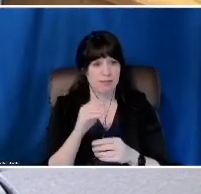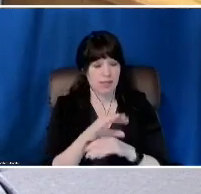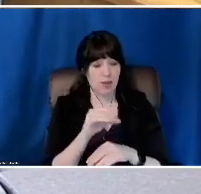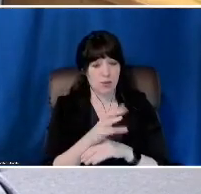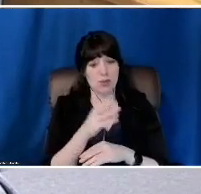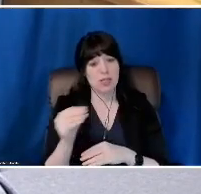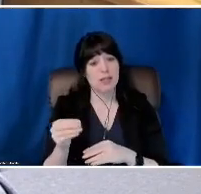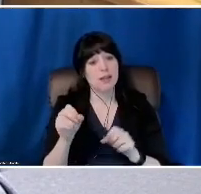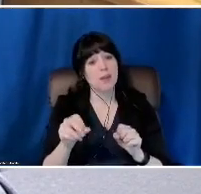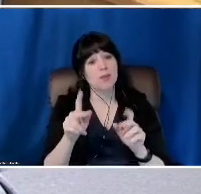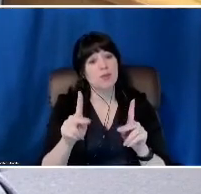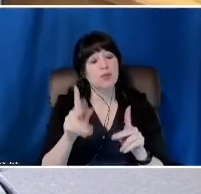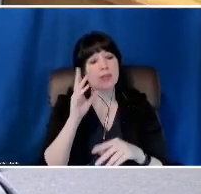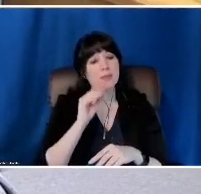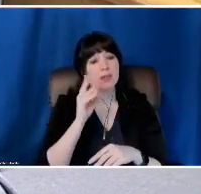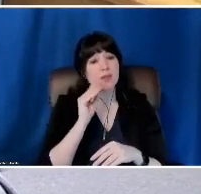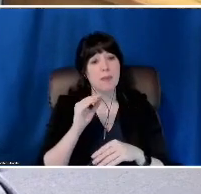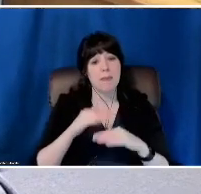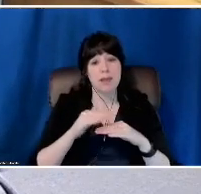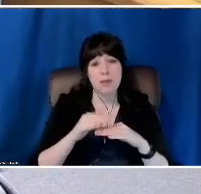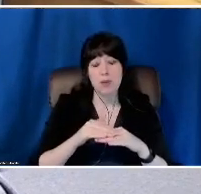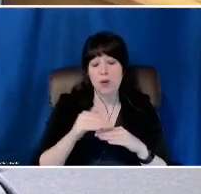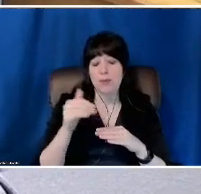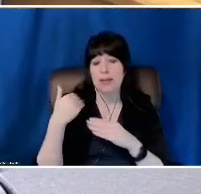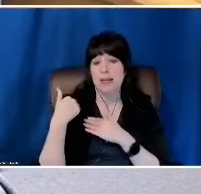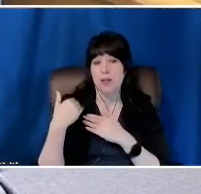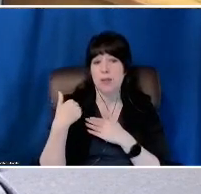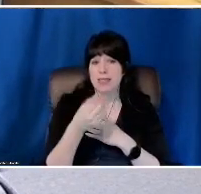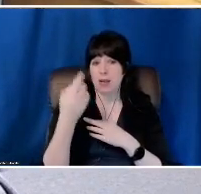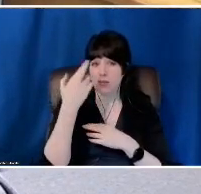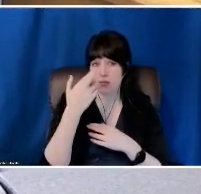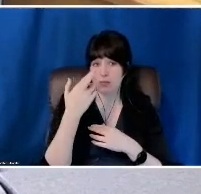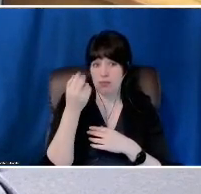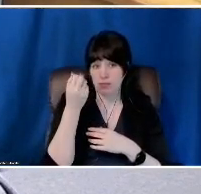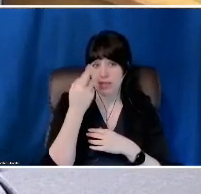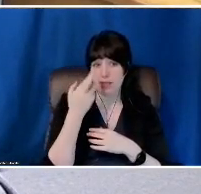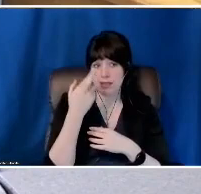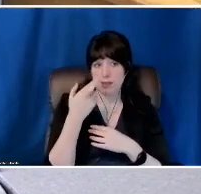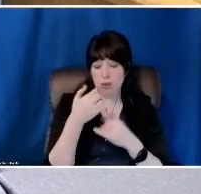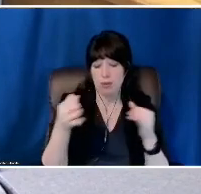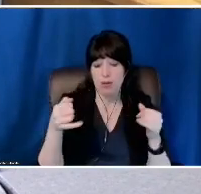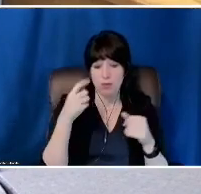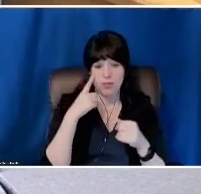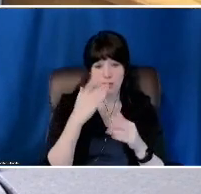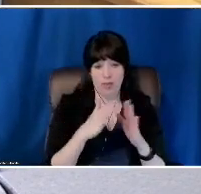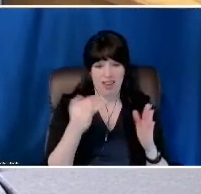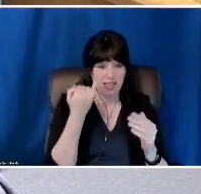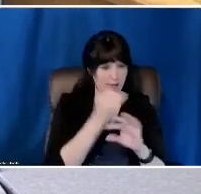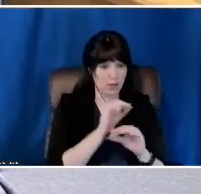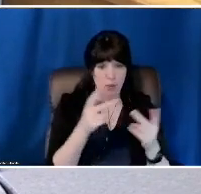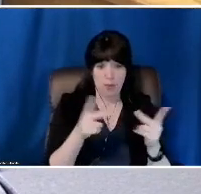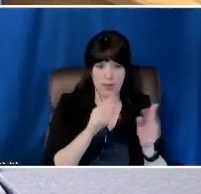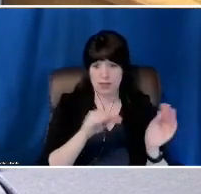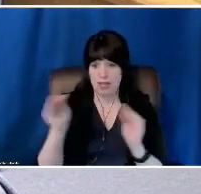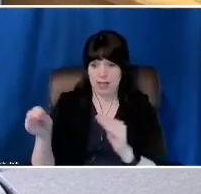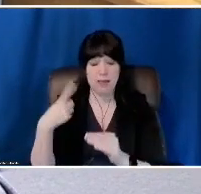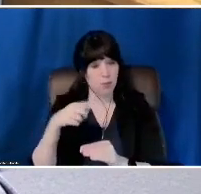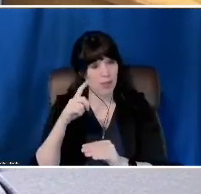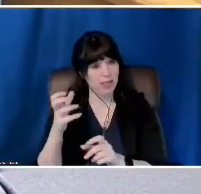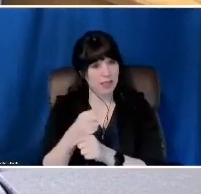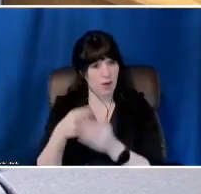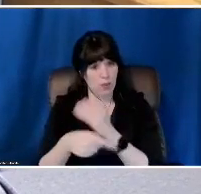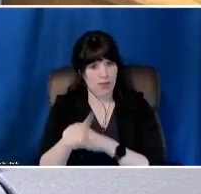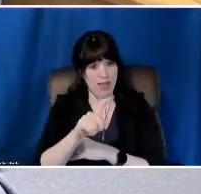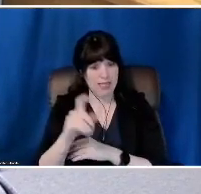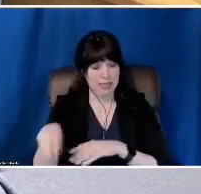minimal accountabilities and reasonable boundaries before housing. If there is nowhere to take them, we better get what they really need together and